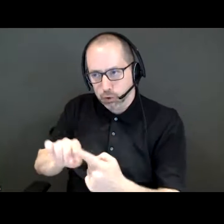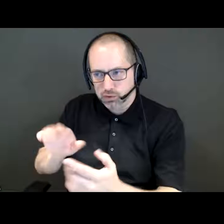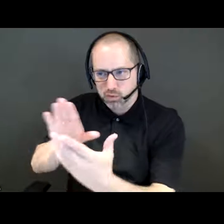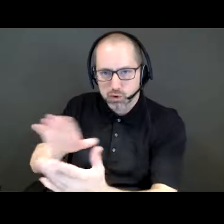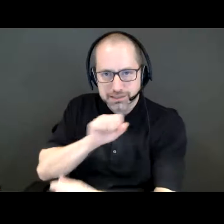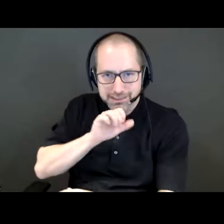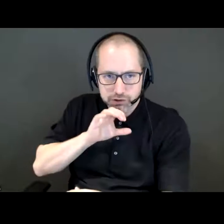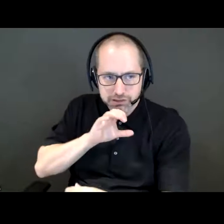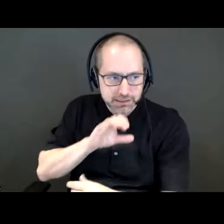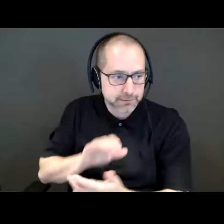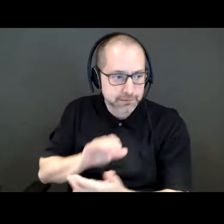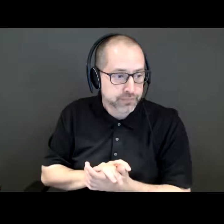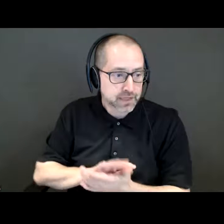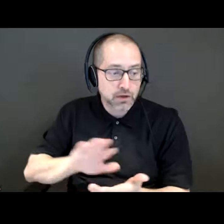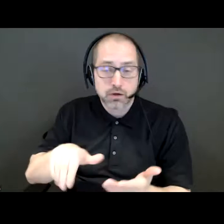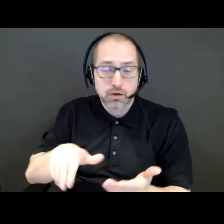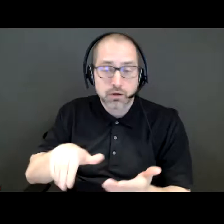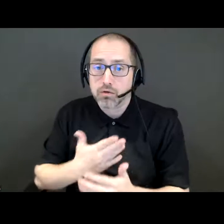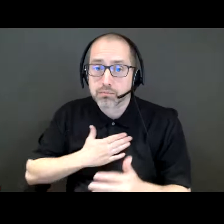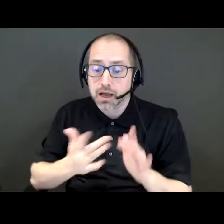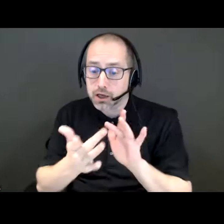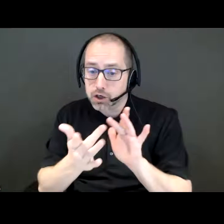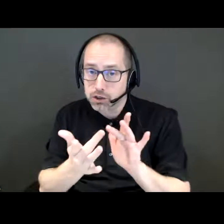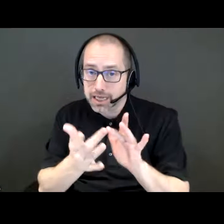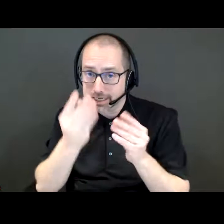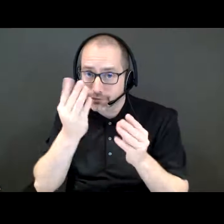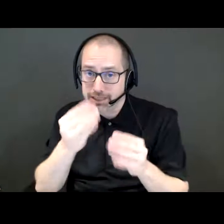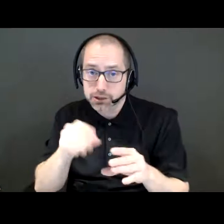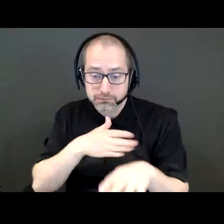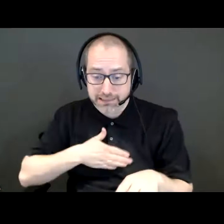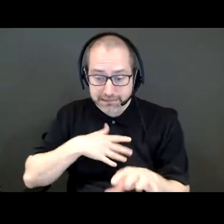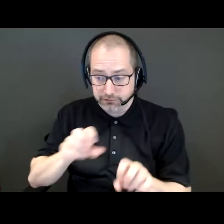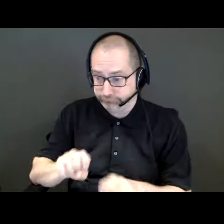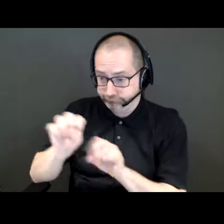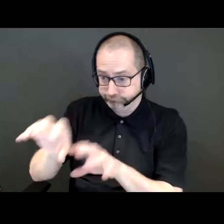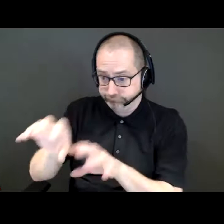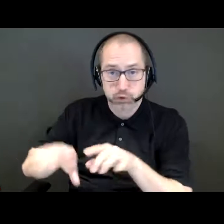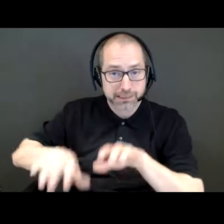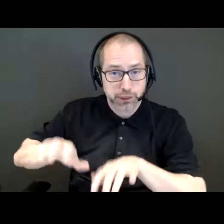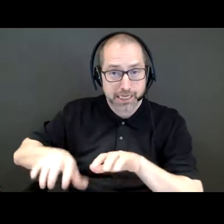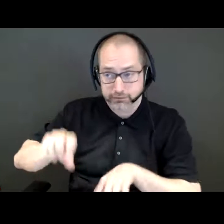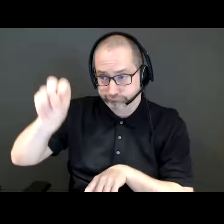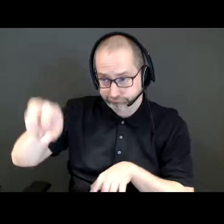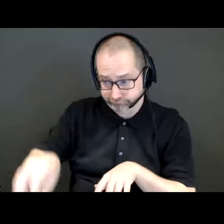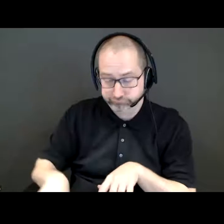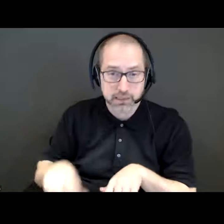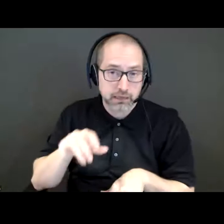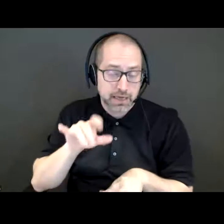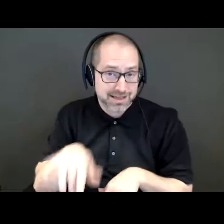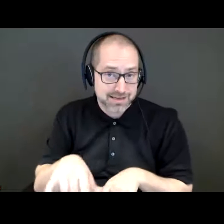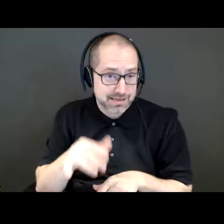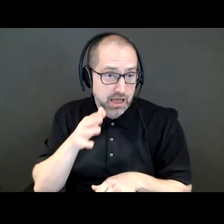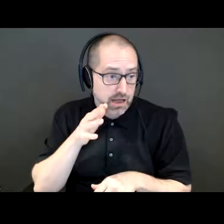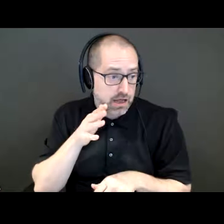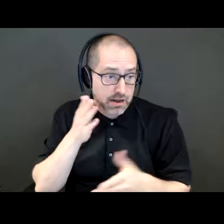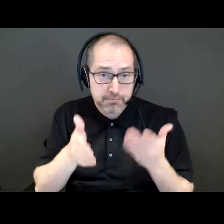all my contact information in the chat or wherever, because I think this is something that you just may want